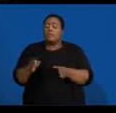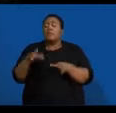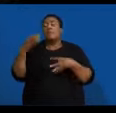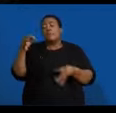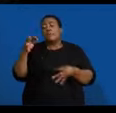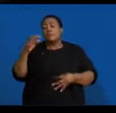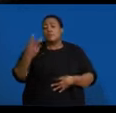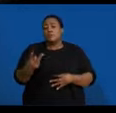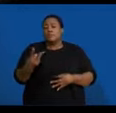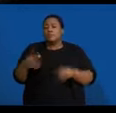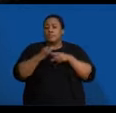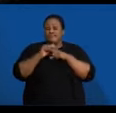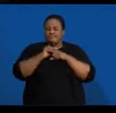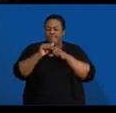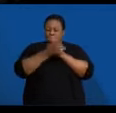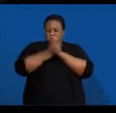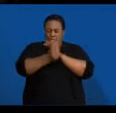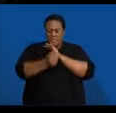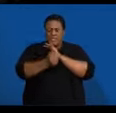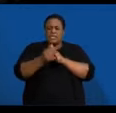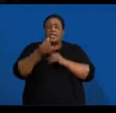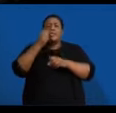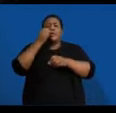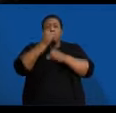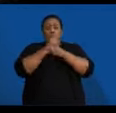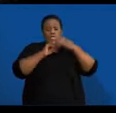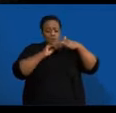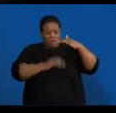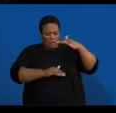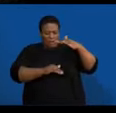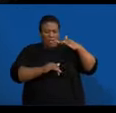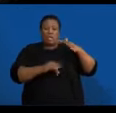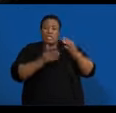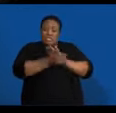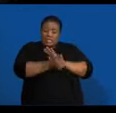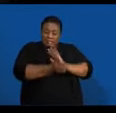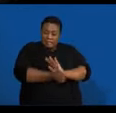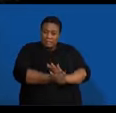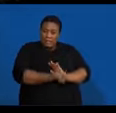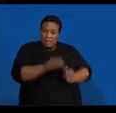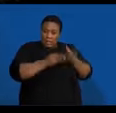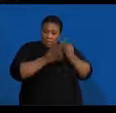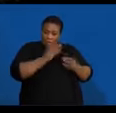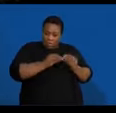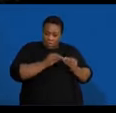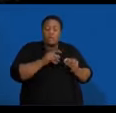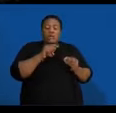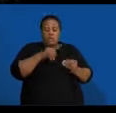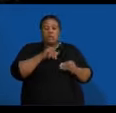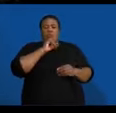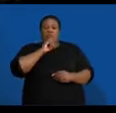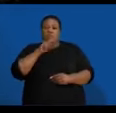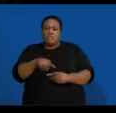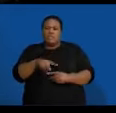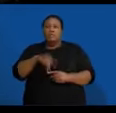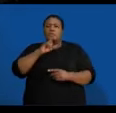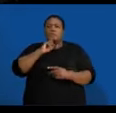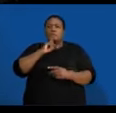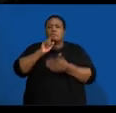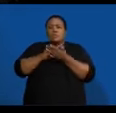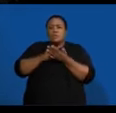2, practice the skills that you learned in earlier grades. What do I mean? Using a calculator in